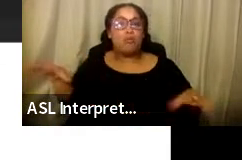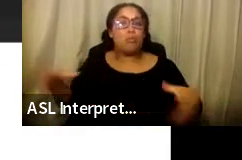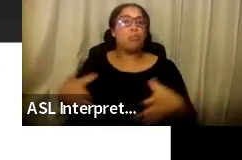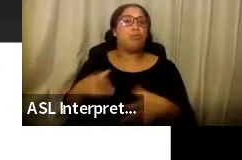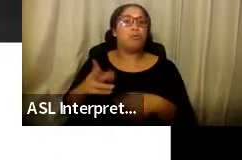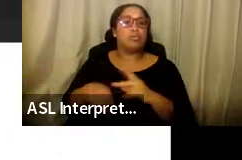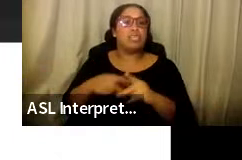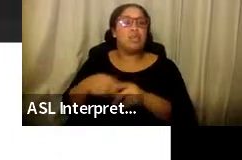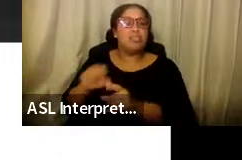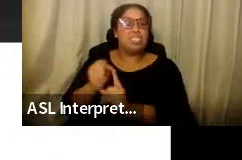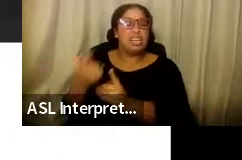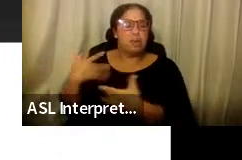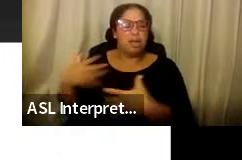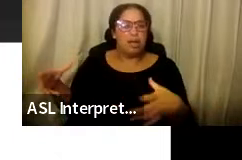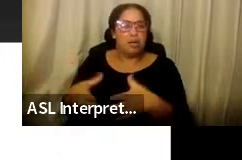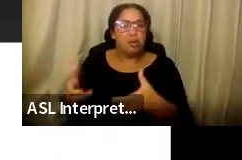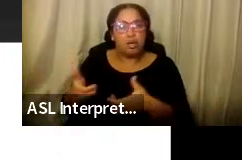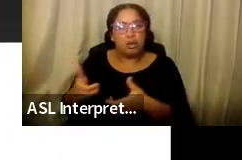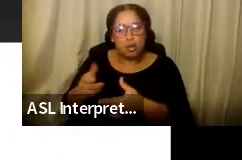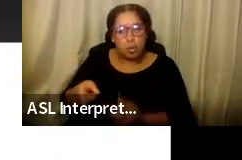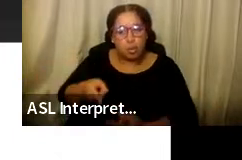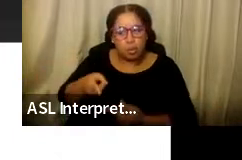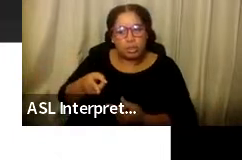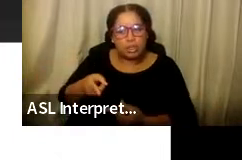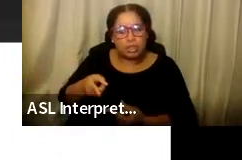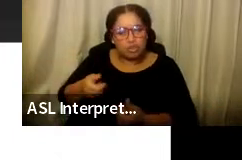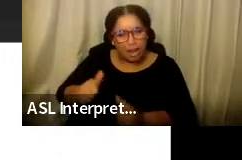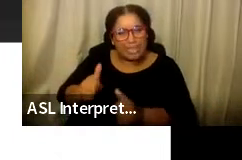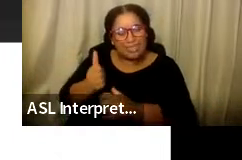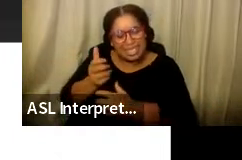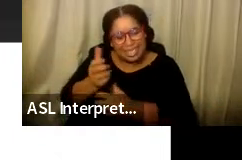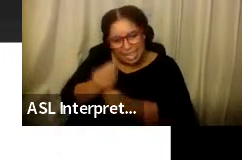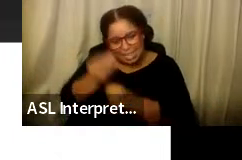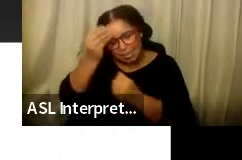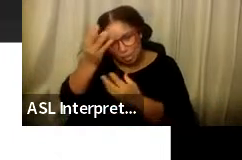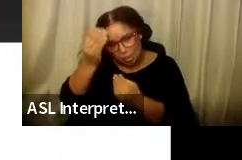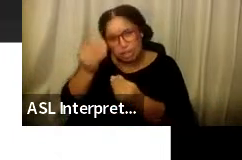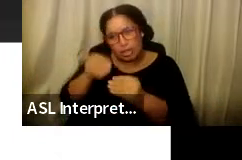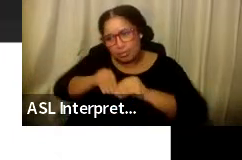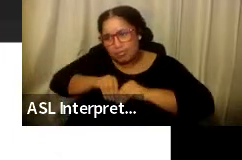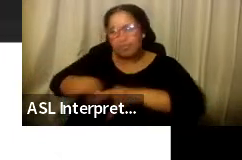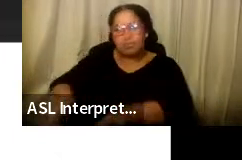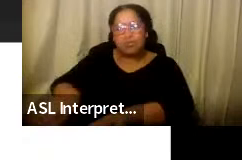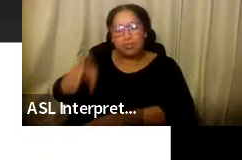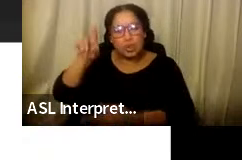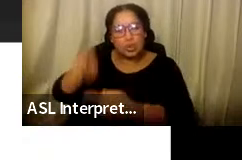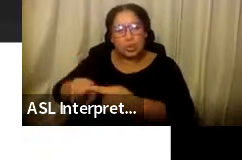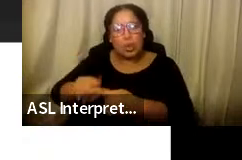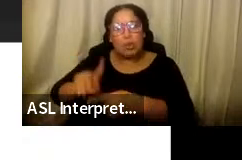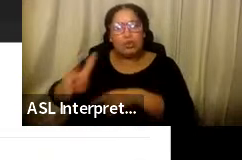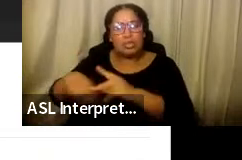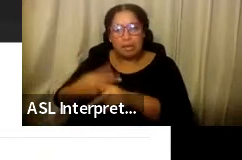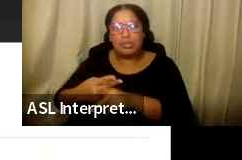We've been working very hard to get information out to people. Next slide.